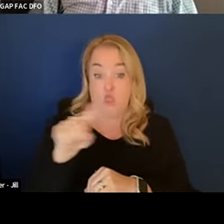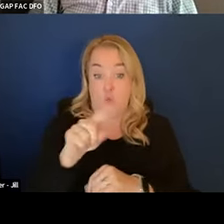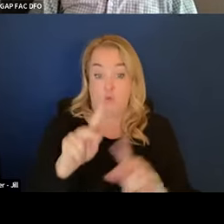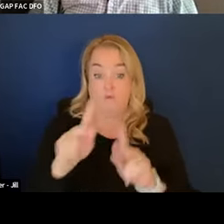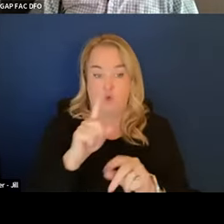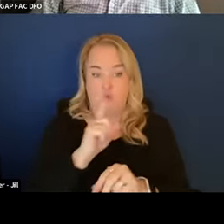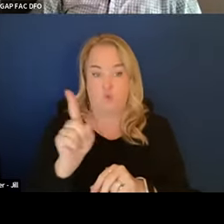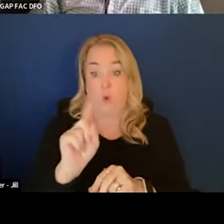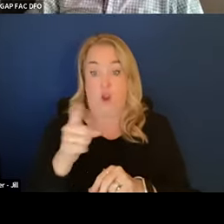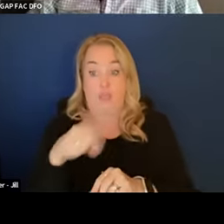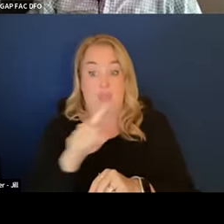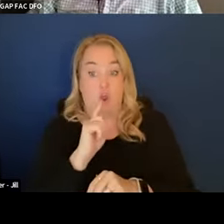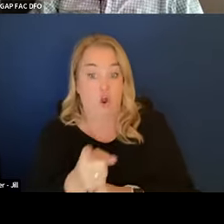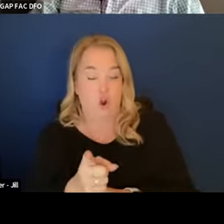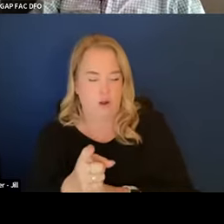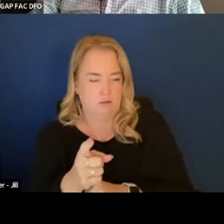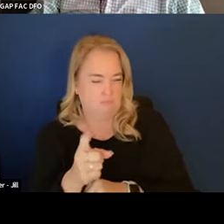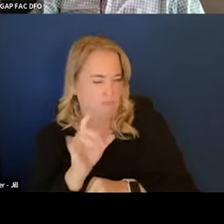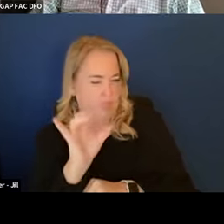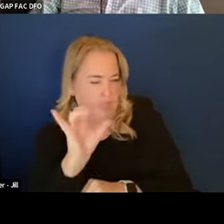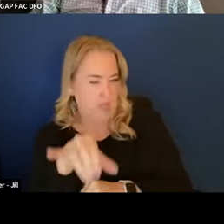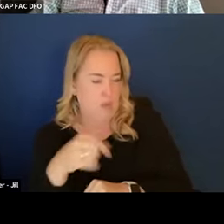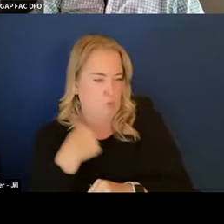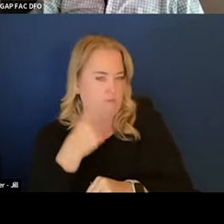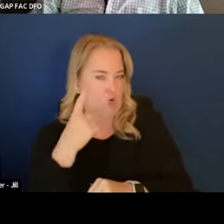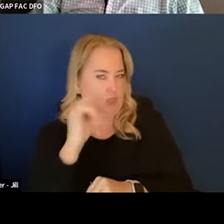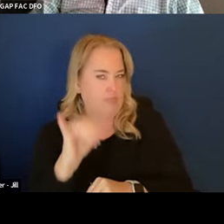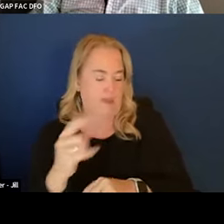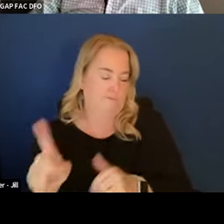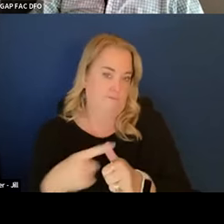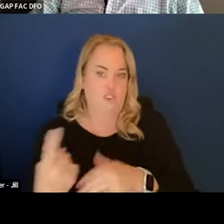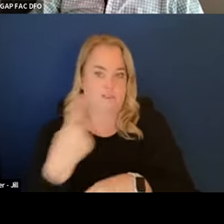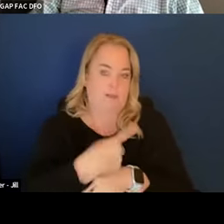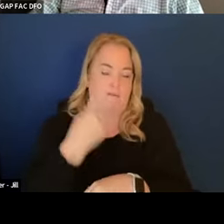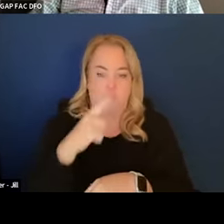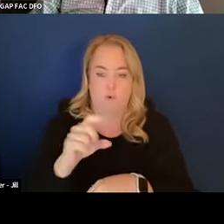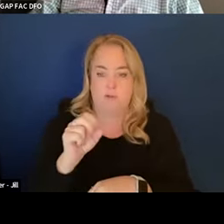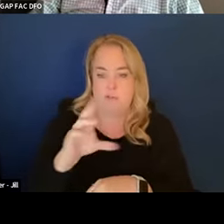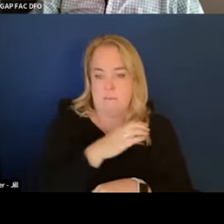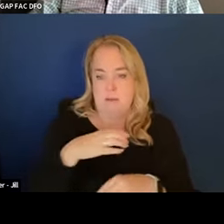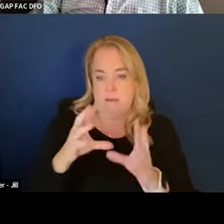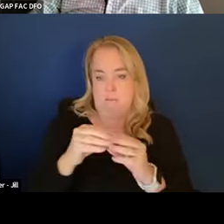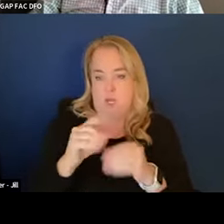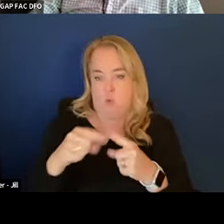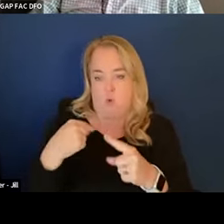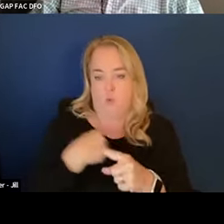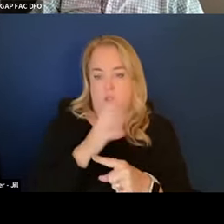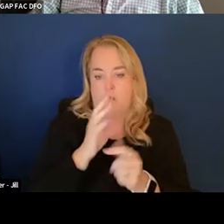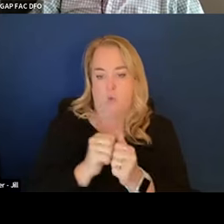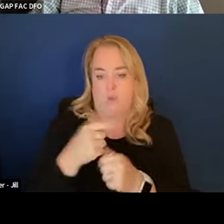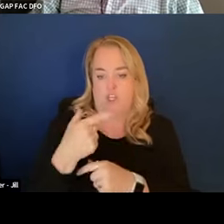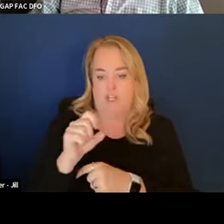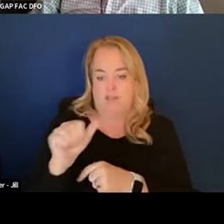are, right? And I think that's that we heard that day one as a subcommittee when we spoke with GSA, is